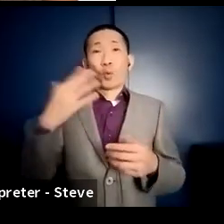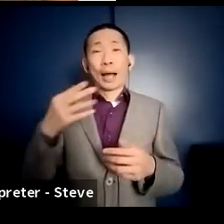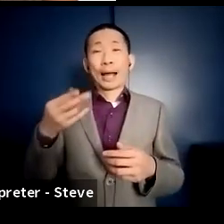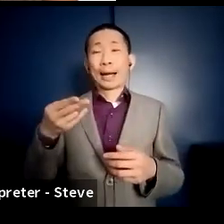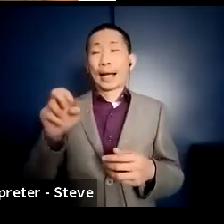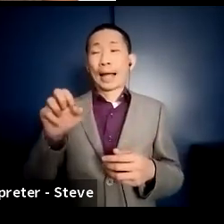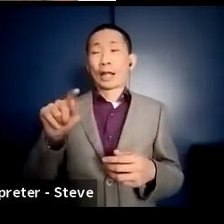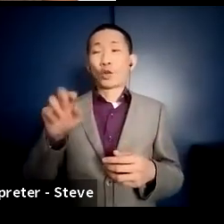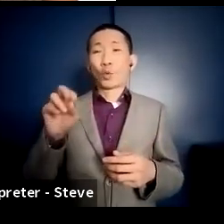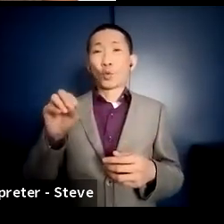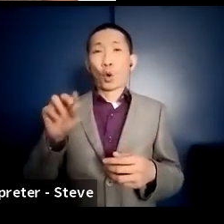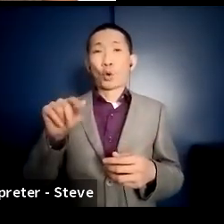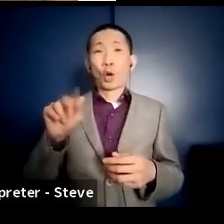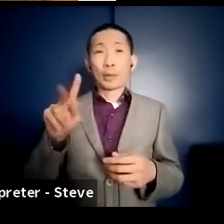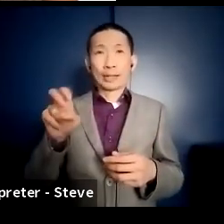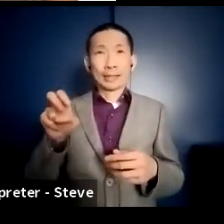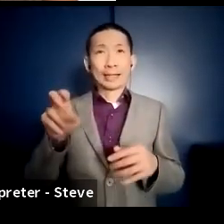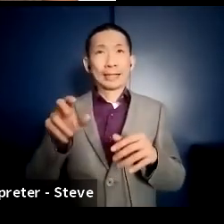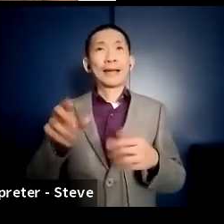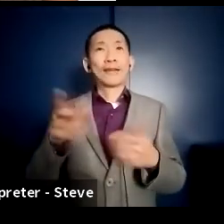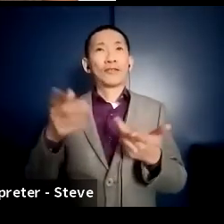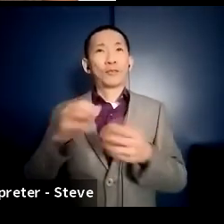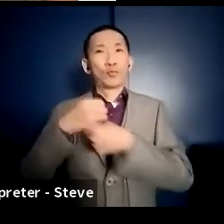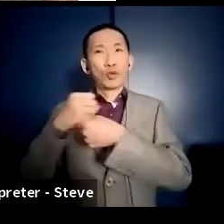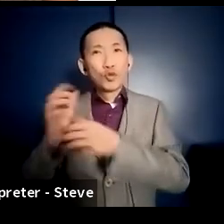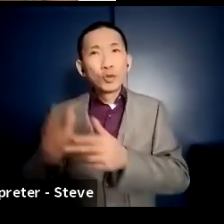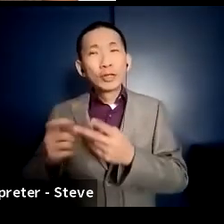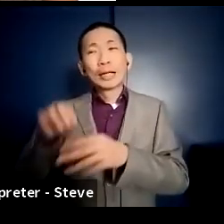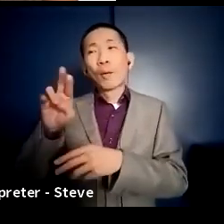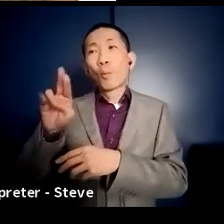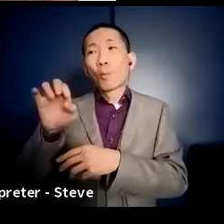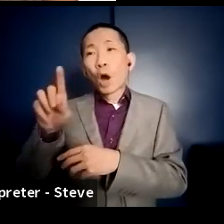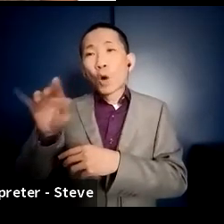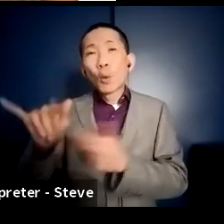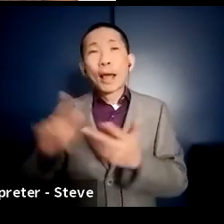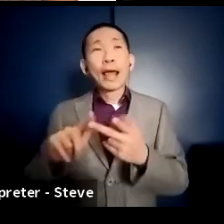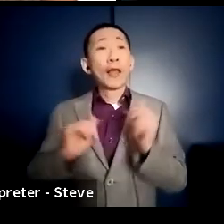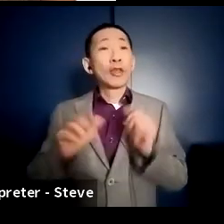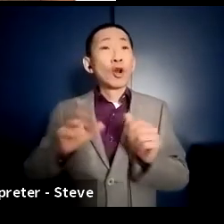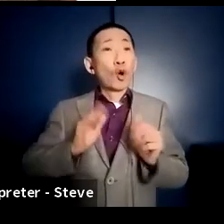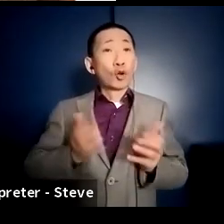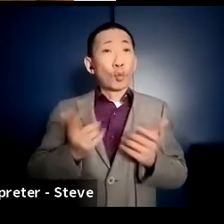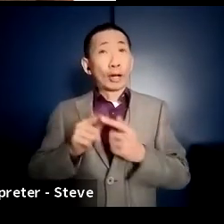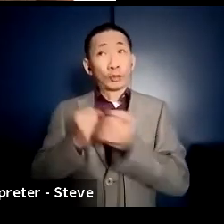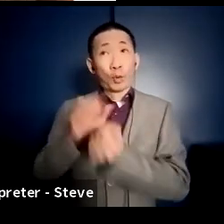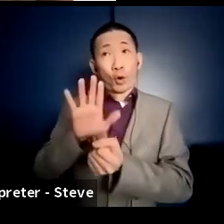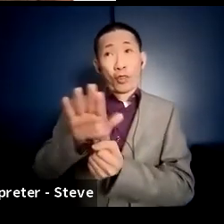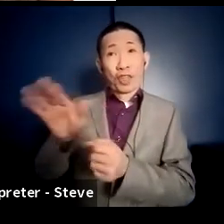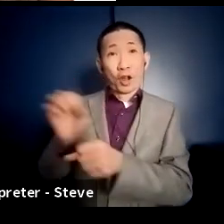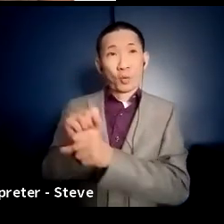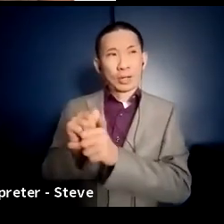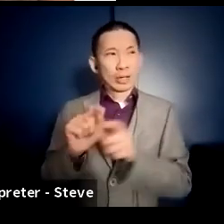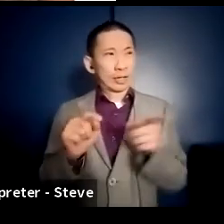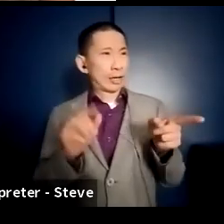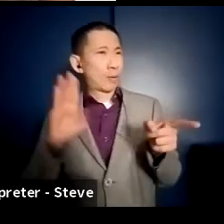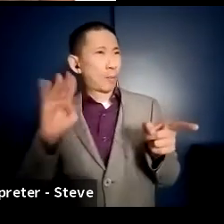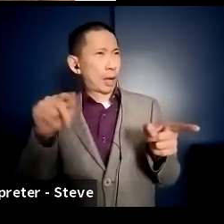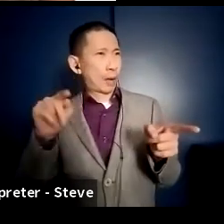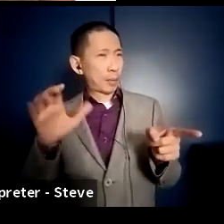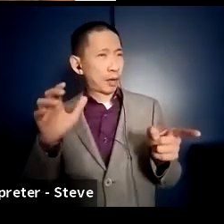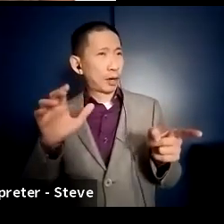heteronormative Broadway producers or theater owners wanting to support their endeavor. And then all of a sudden BIPOC folk have a